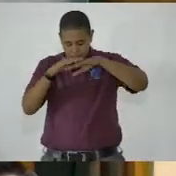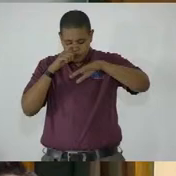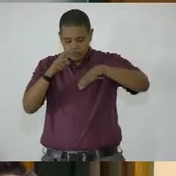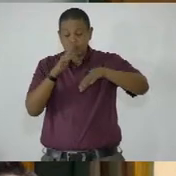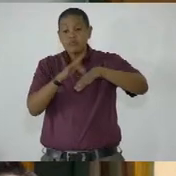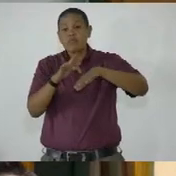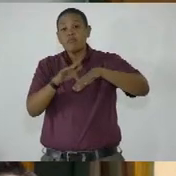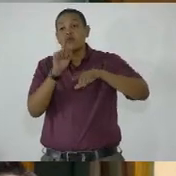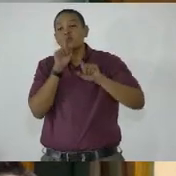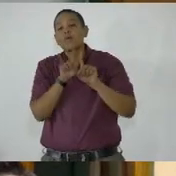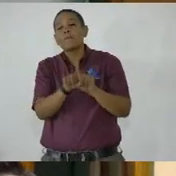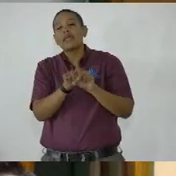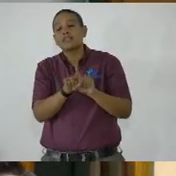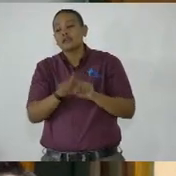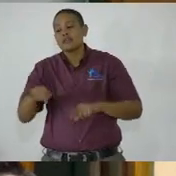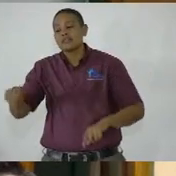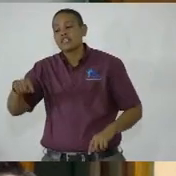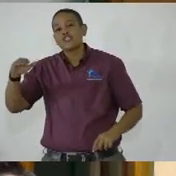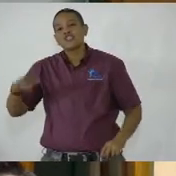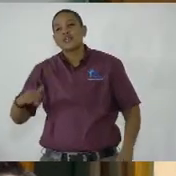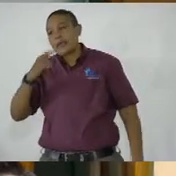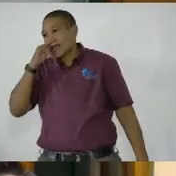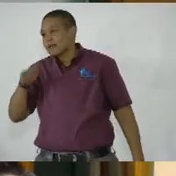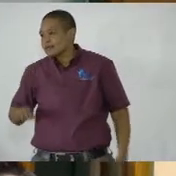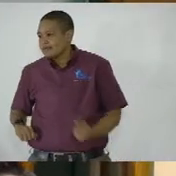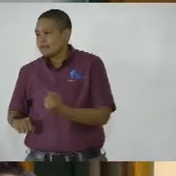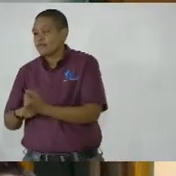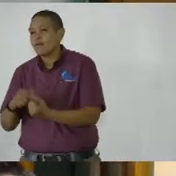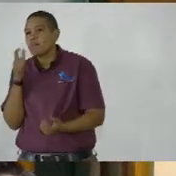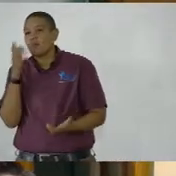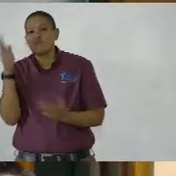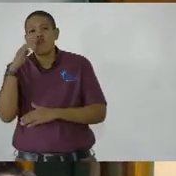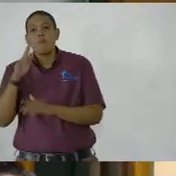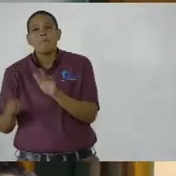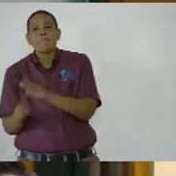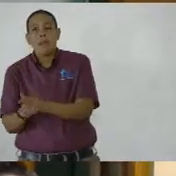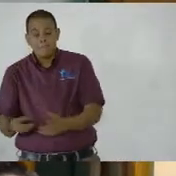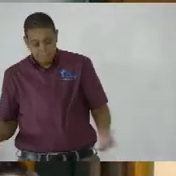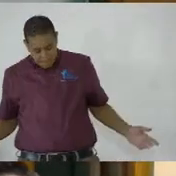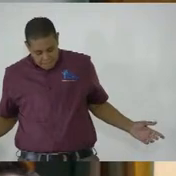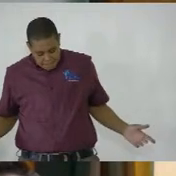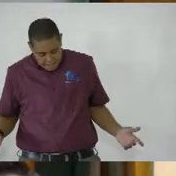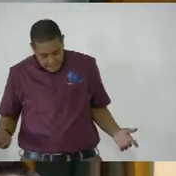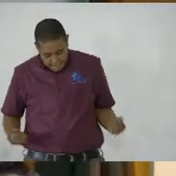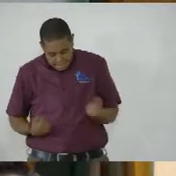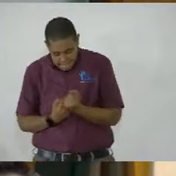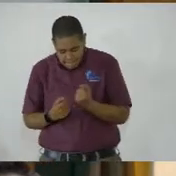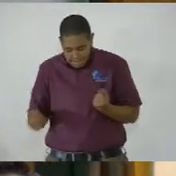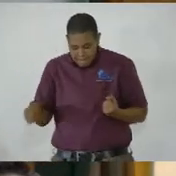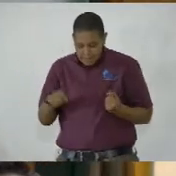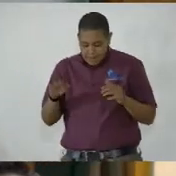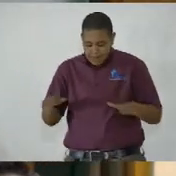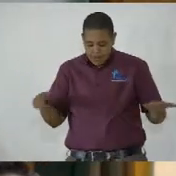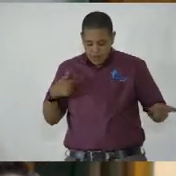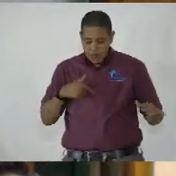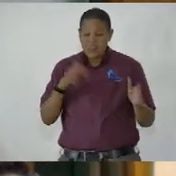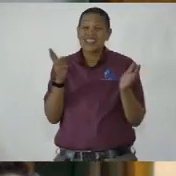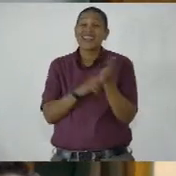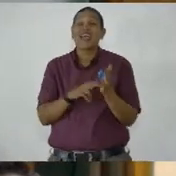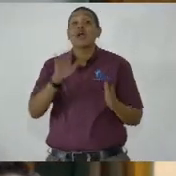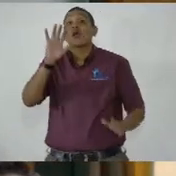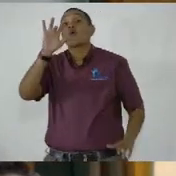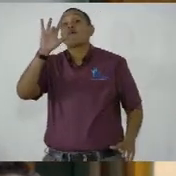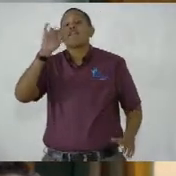to mentor these youngsters who may get into trouble. To support these children, Madam Speaker, we signed